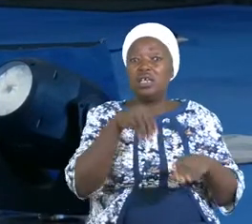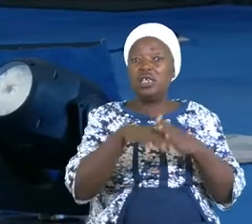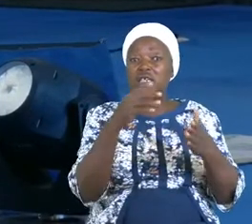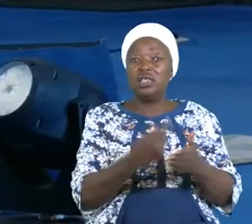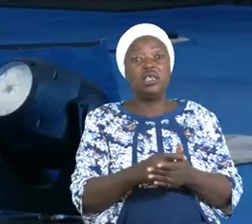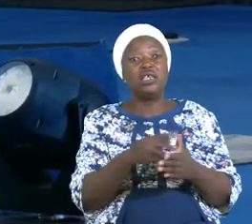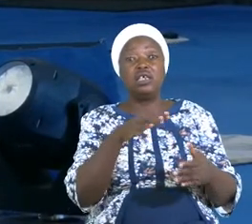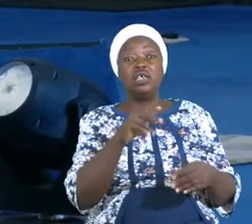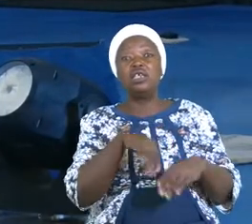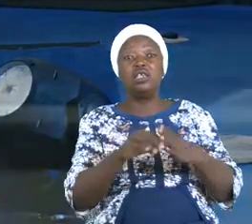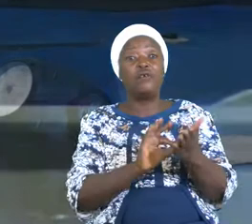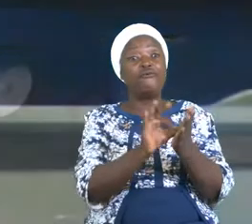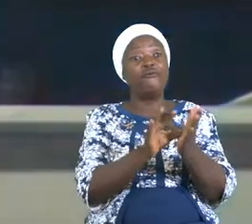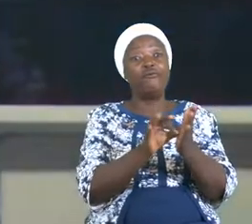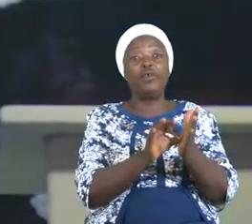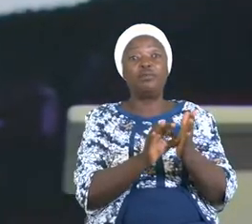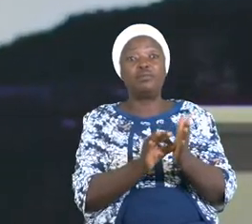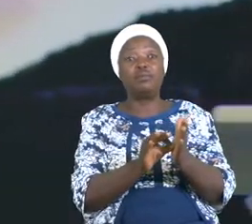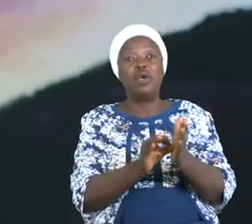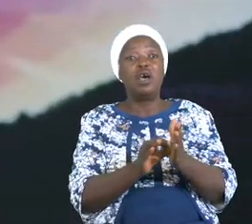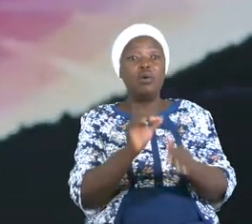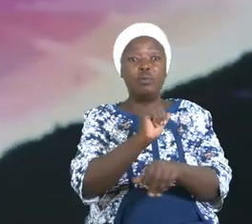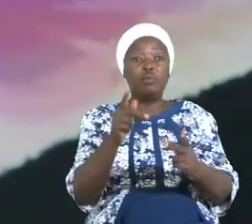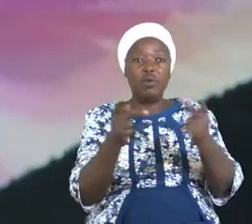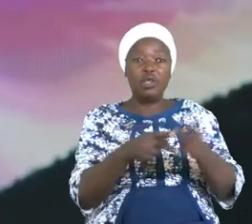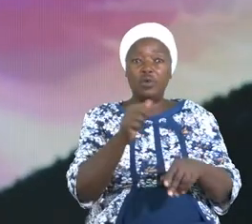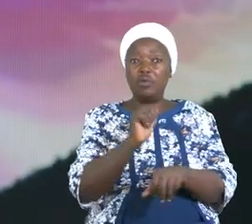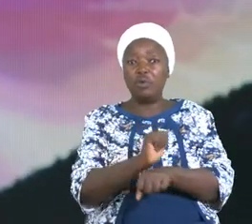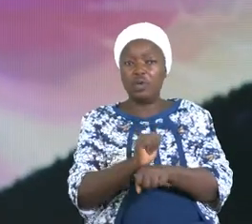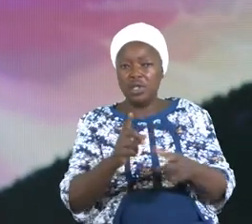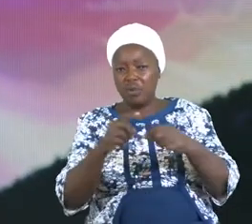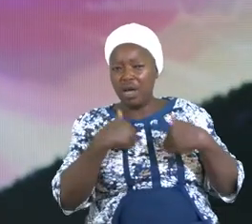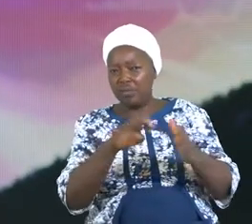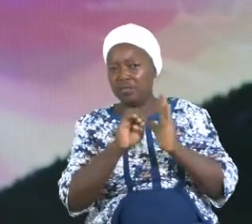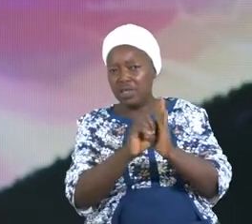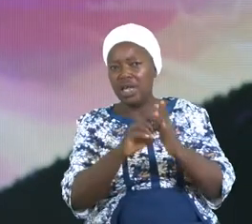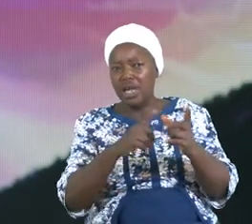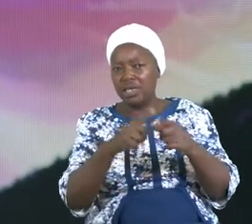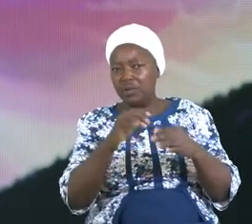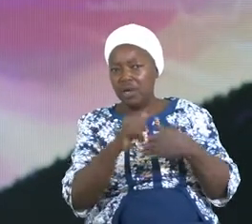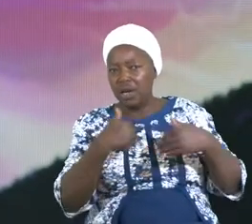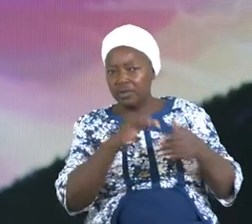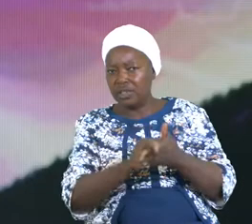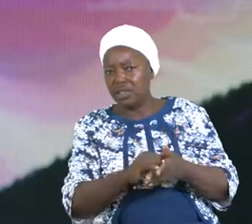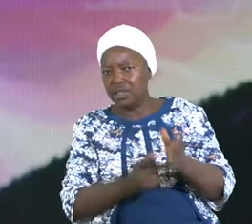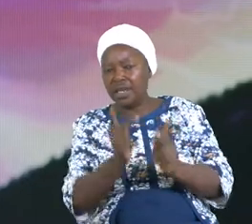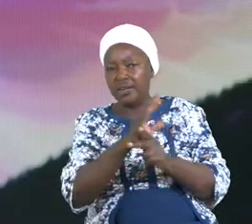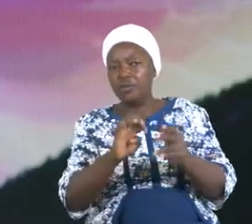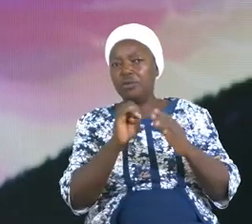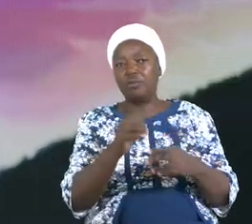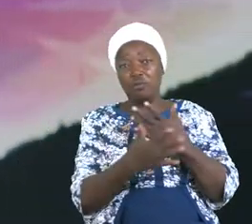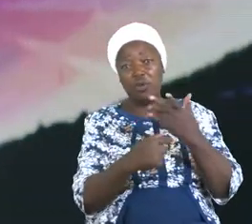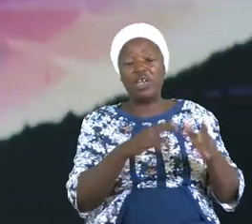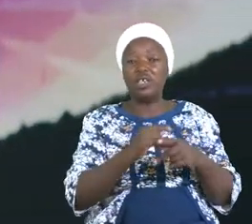industry, we have pattern. You have this kind of block, and they reproduce that. It's a pattern.